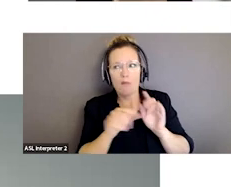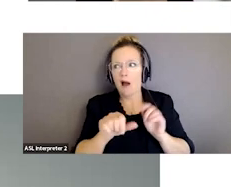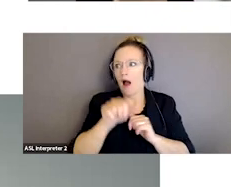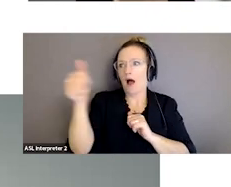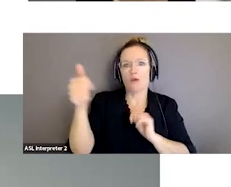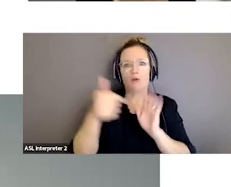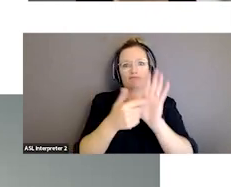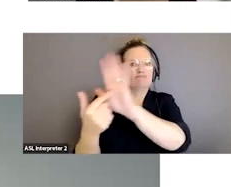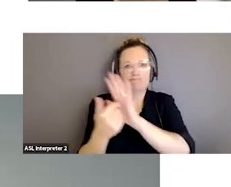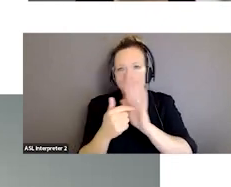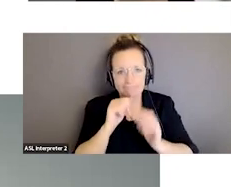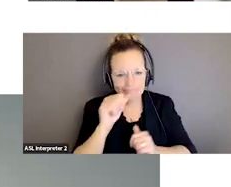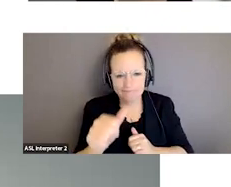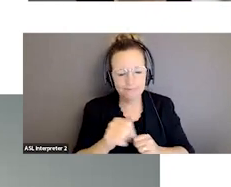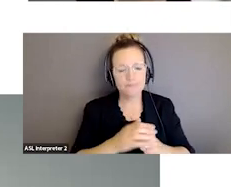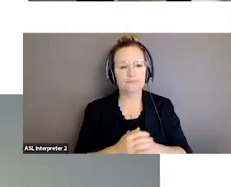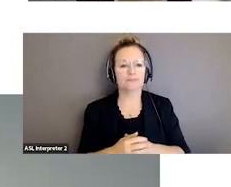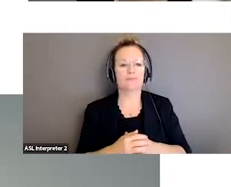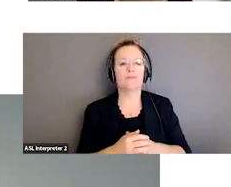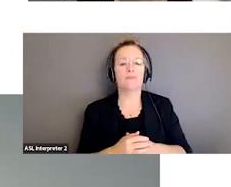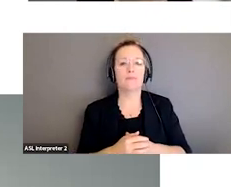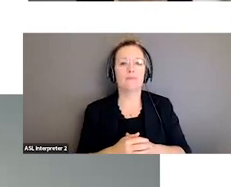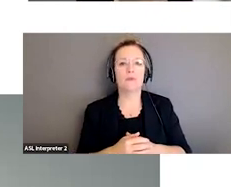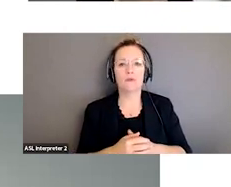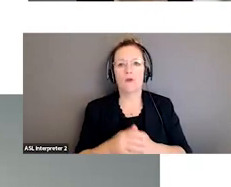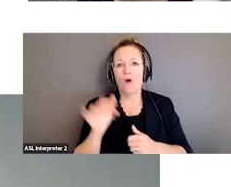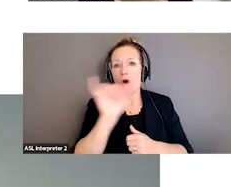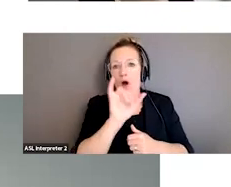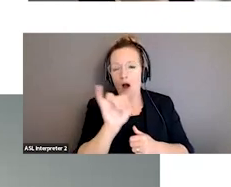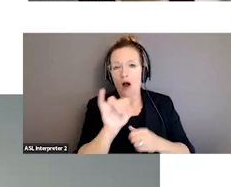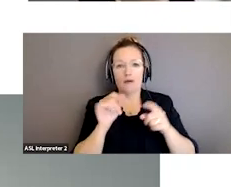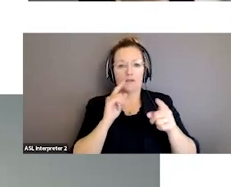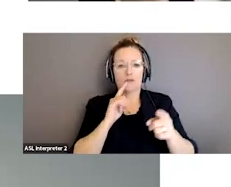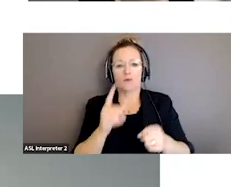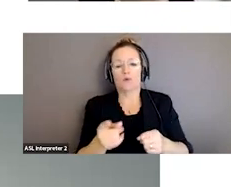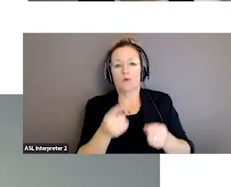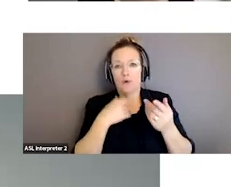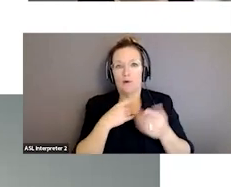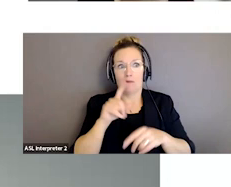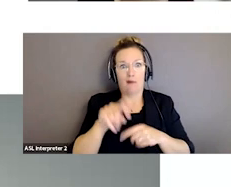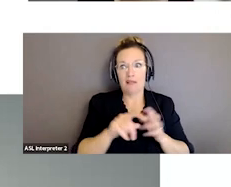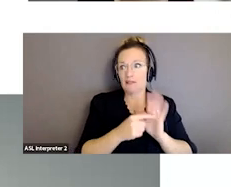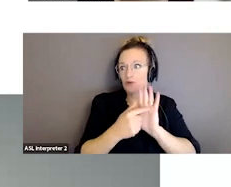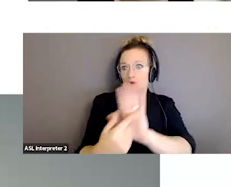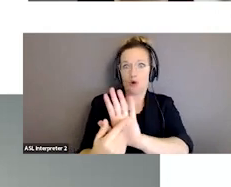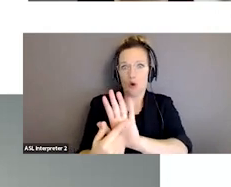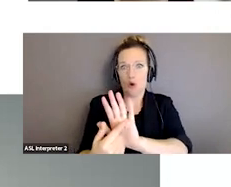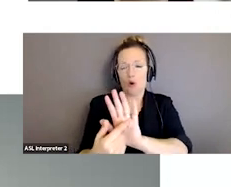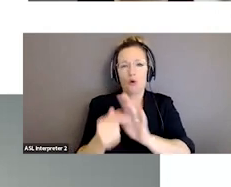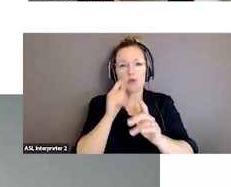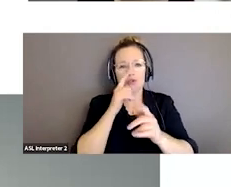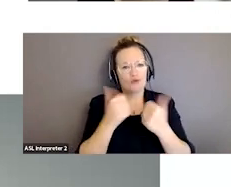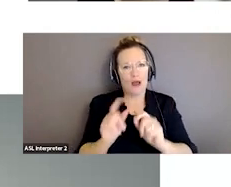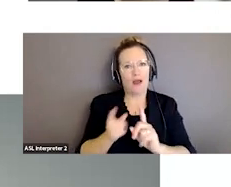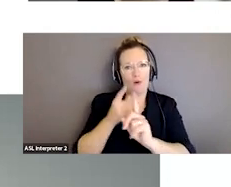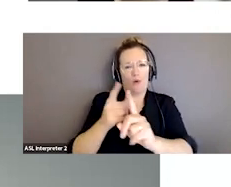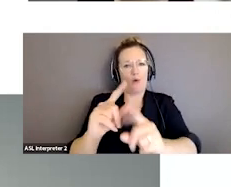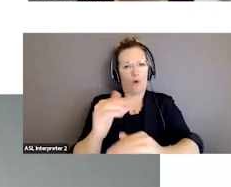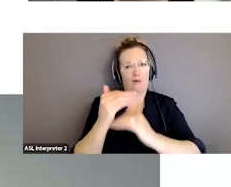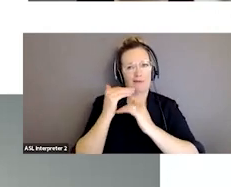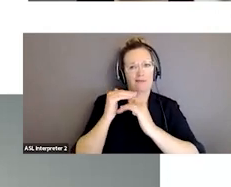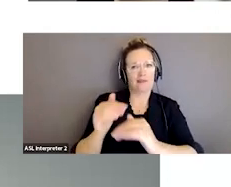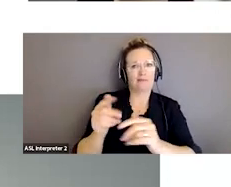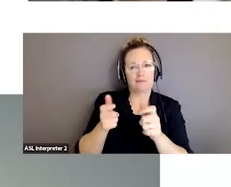You should also protect your trade secrets from disclosure and limit the disclosure of those trade secrets. When you